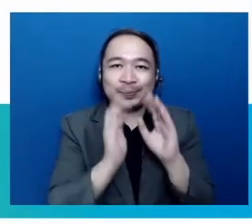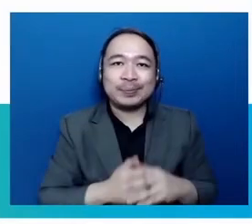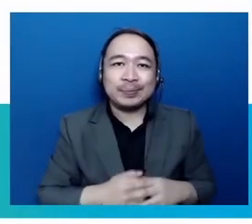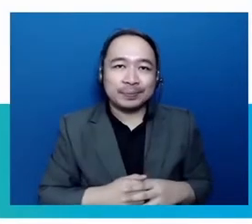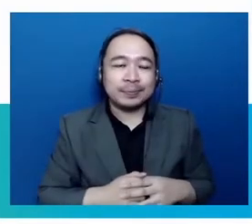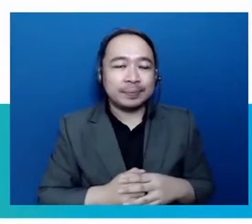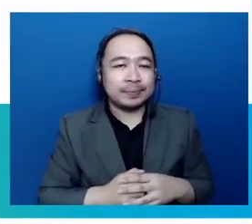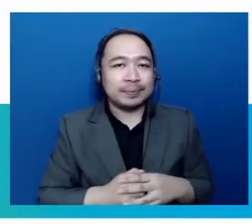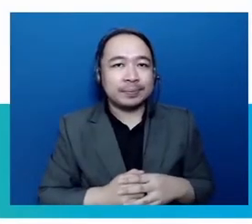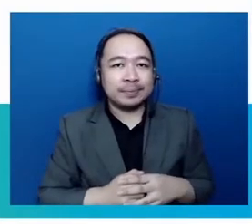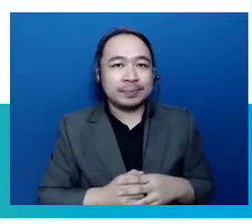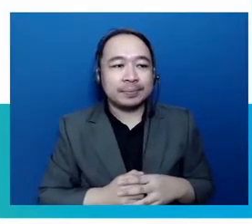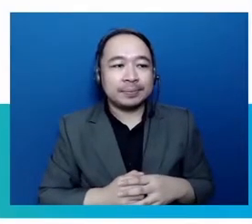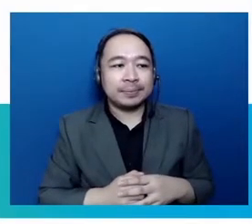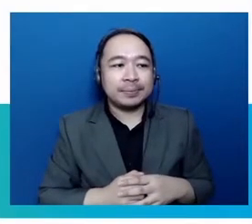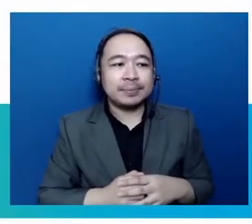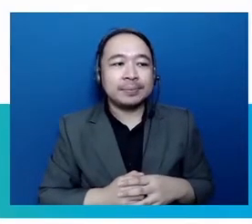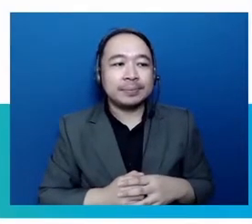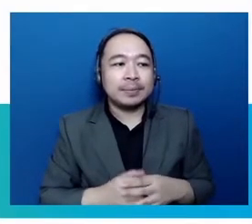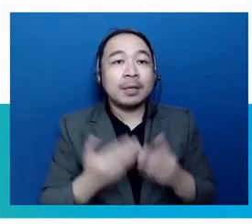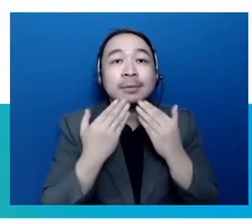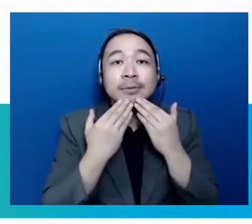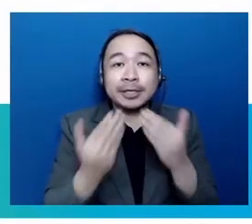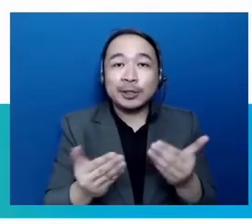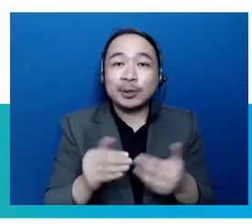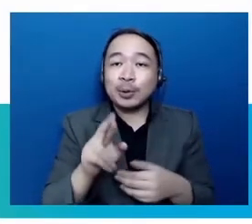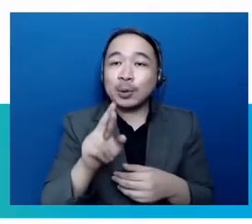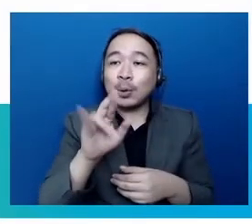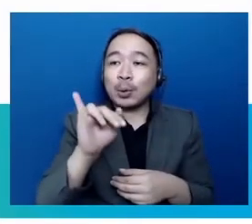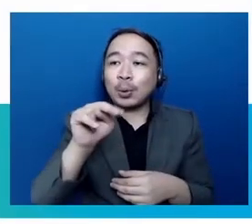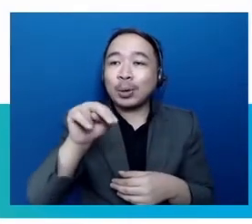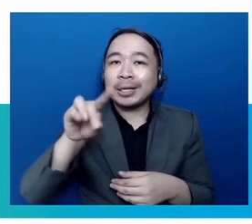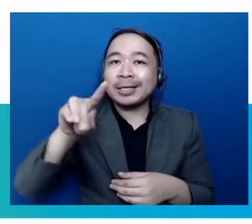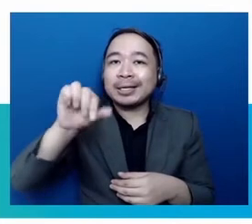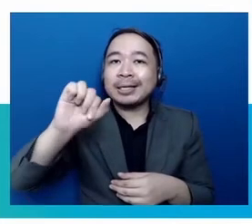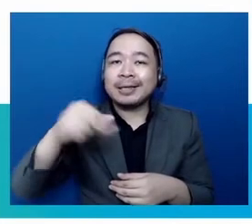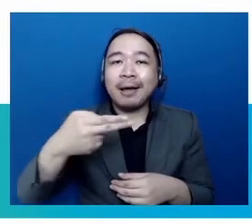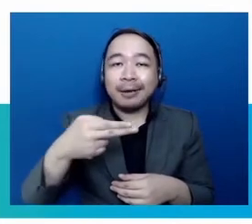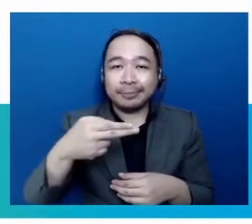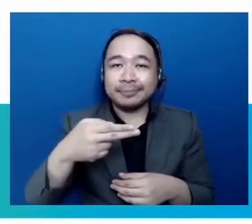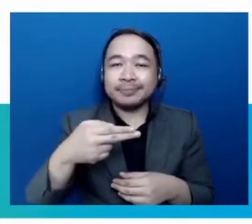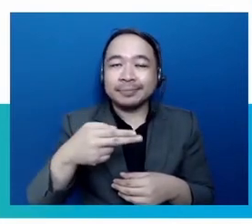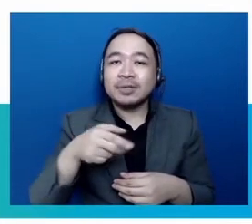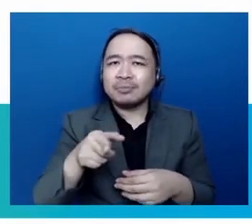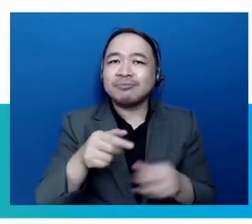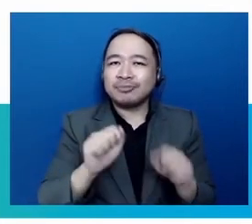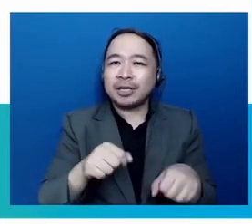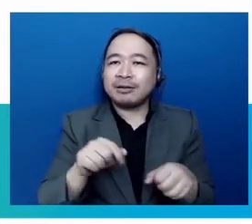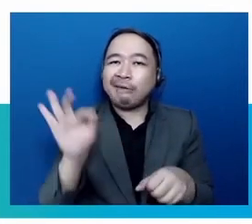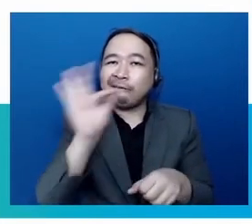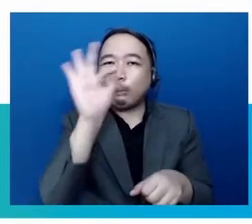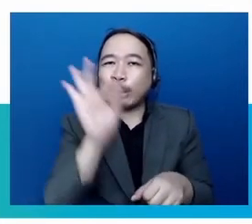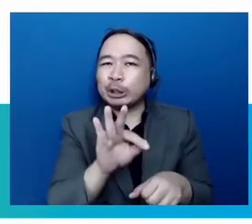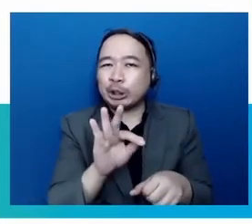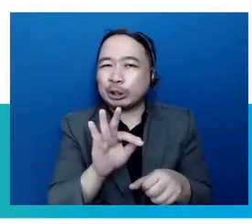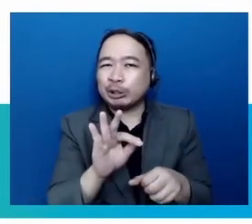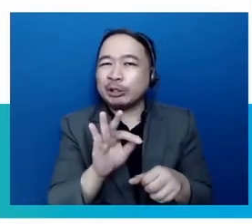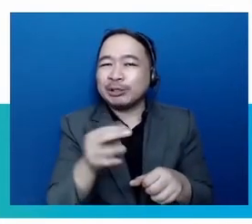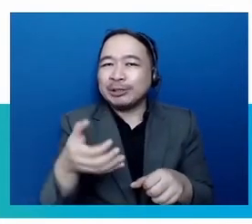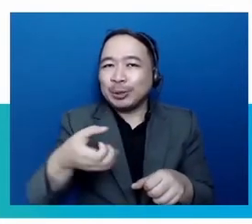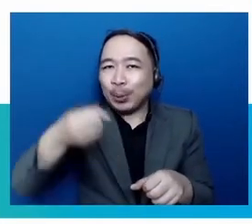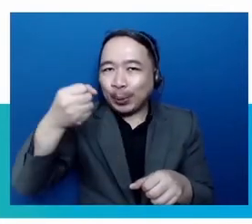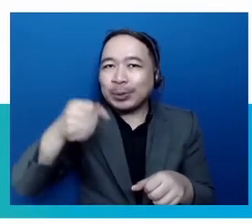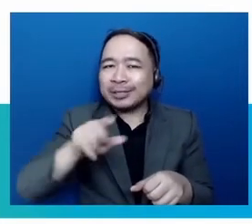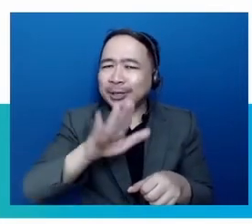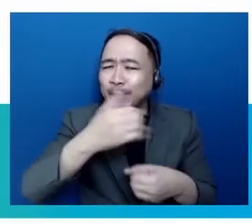Thank you very much, Rinda. And I'm sure we can talk a little bit more during the Q&A about the great work